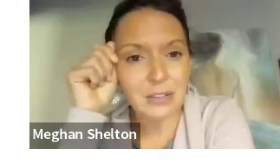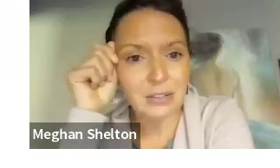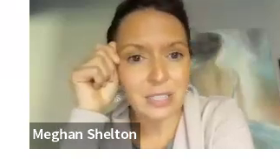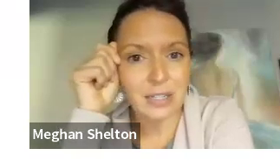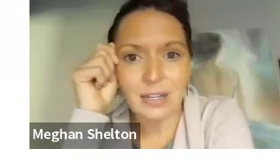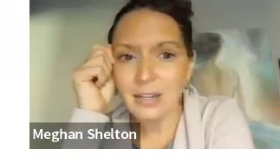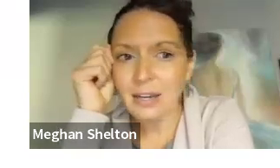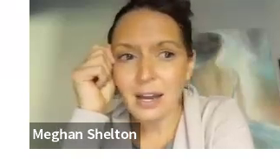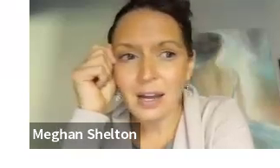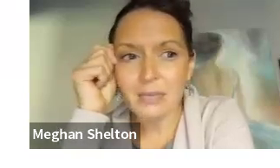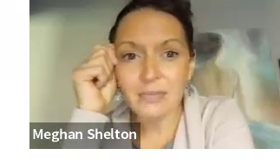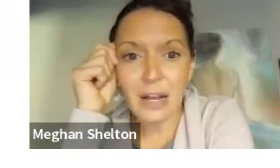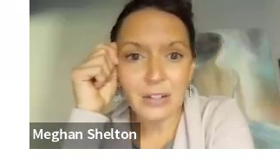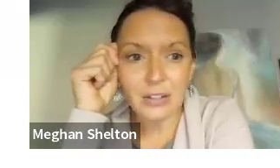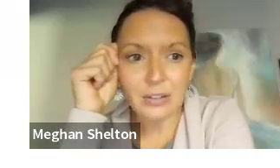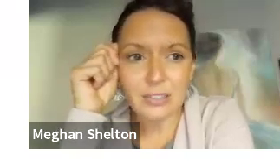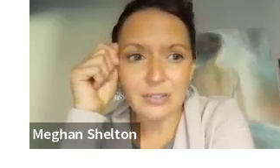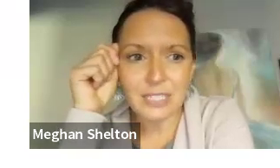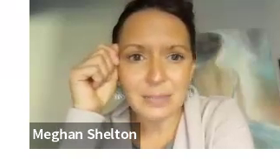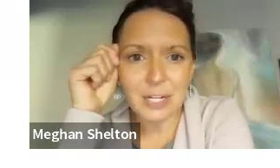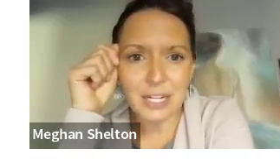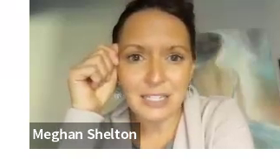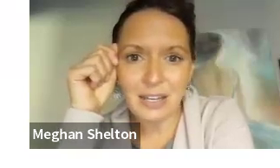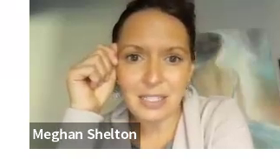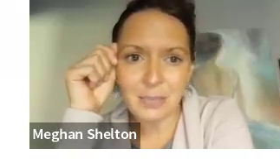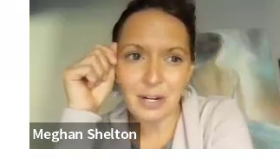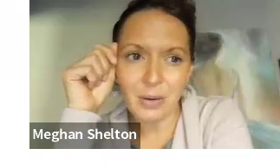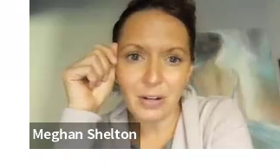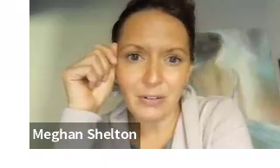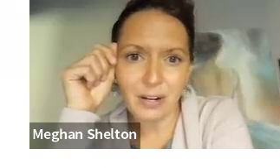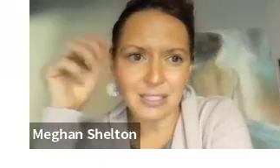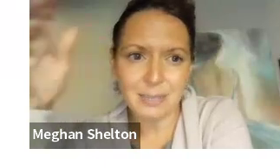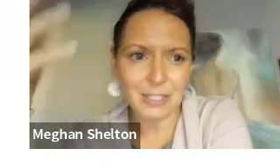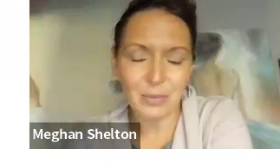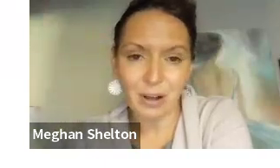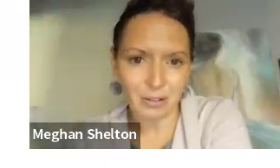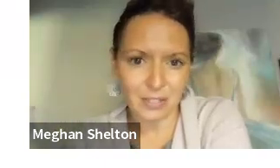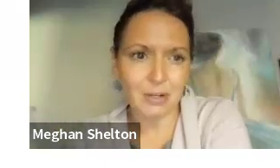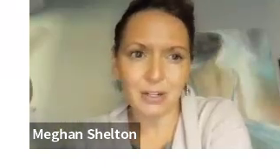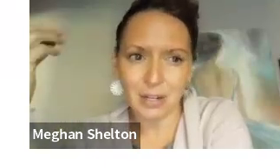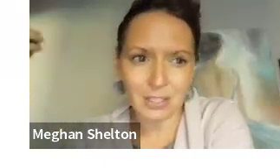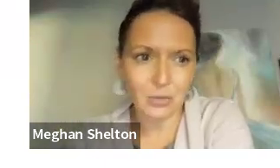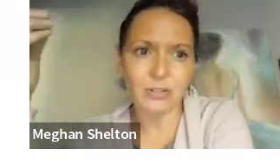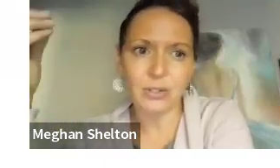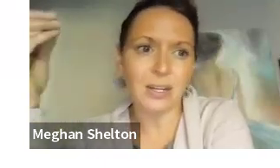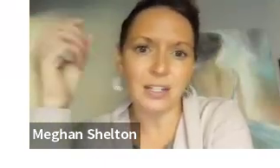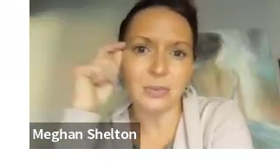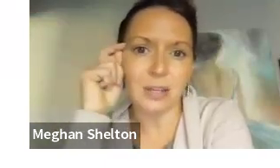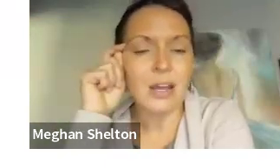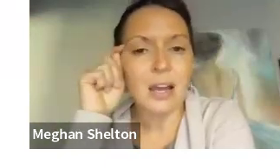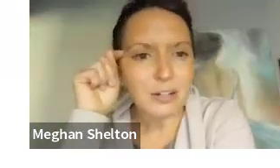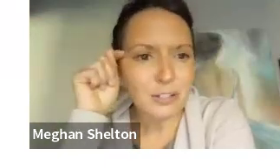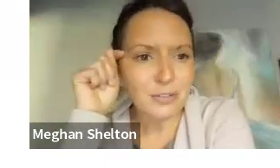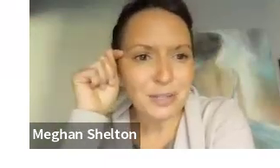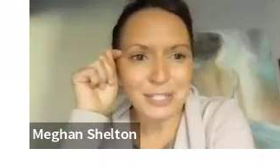we absolutely value lived experience, and that is a priority for us, especially with all of this work. In order to engage